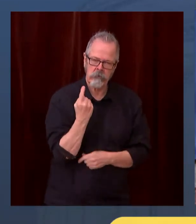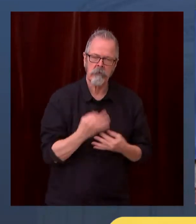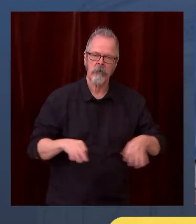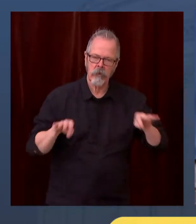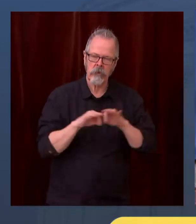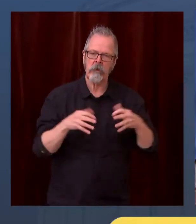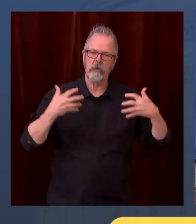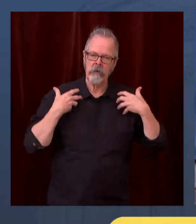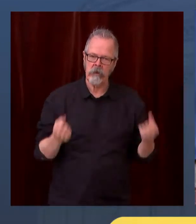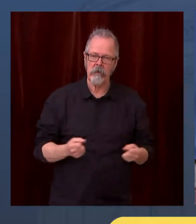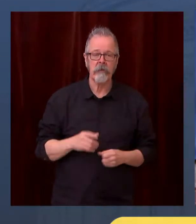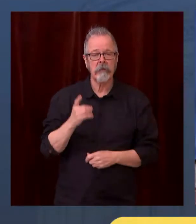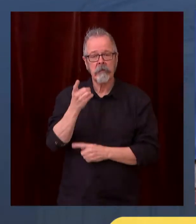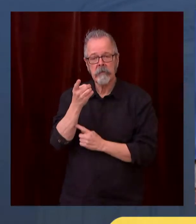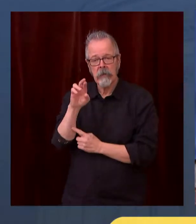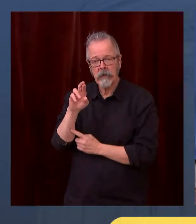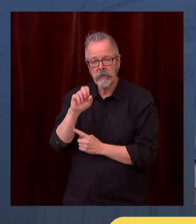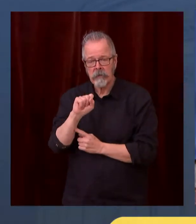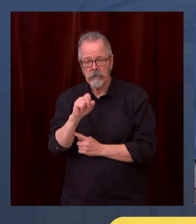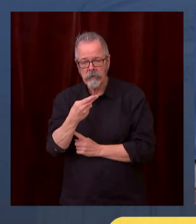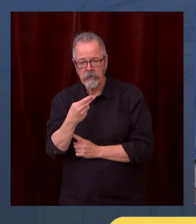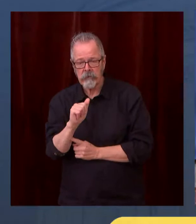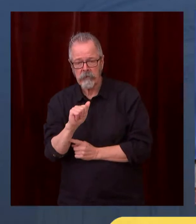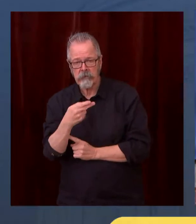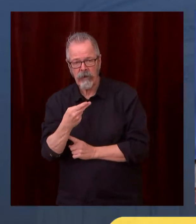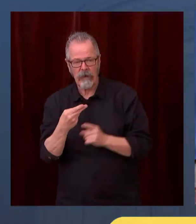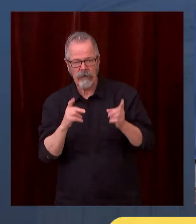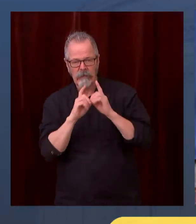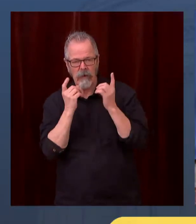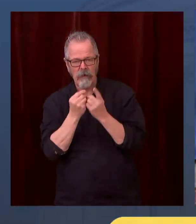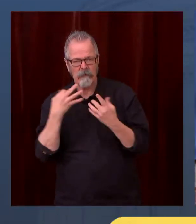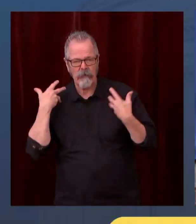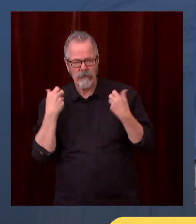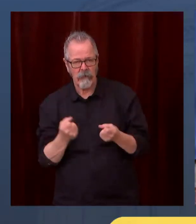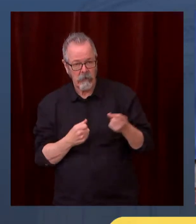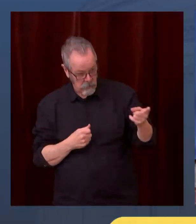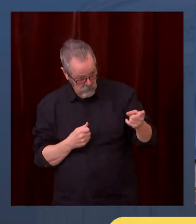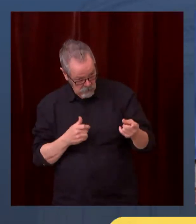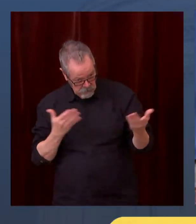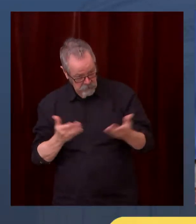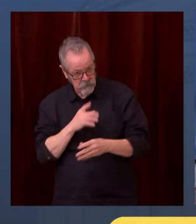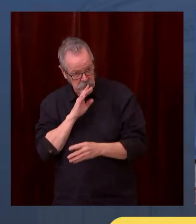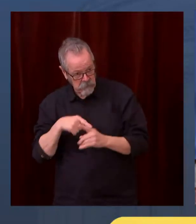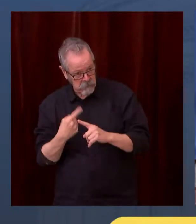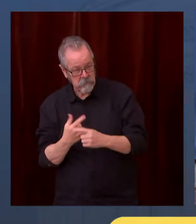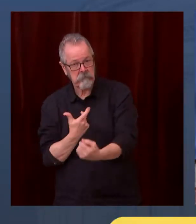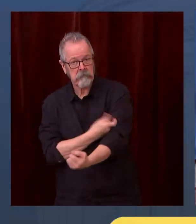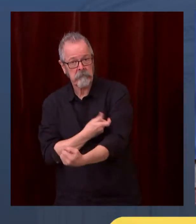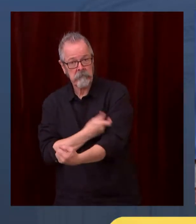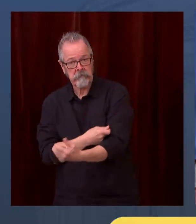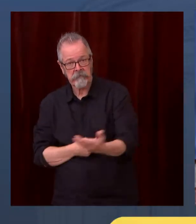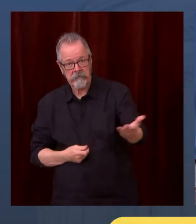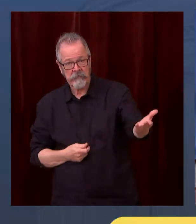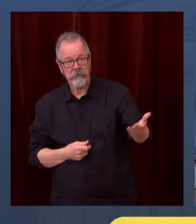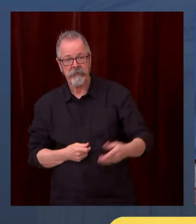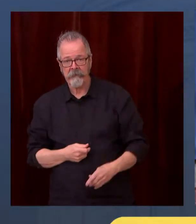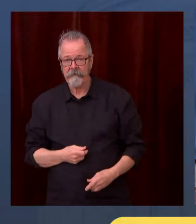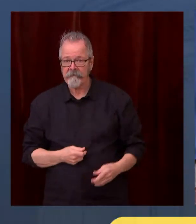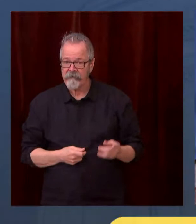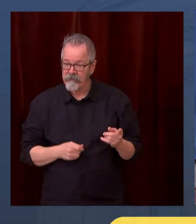comments about our mass vaccination efforts? Sure, Governor. Thank you. Can you hear me okay? Yes.